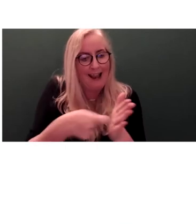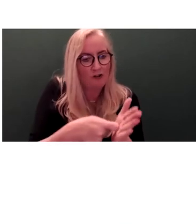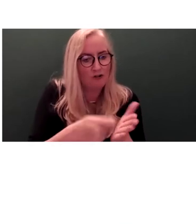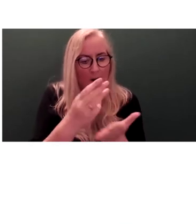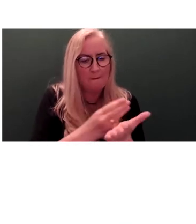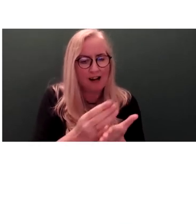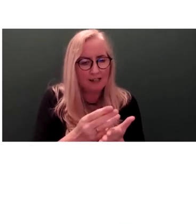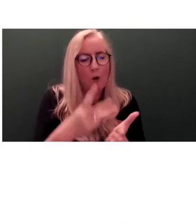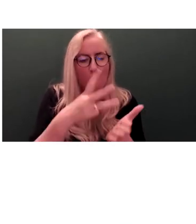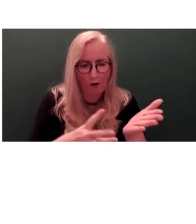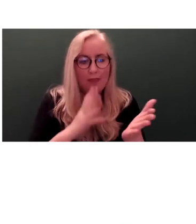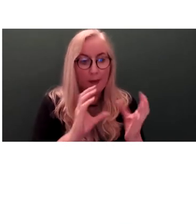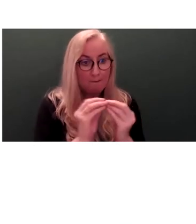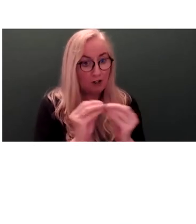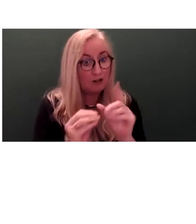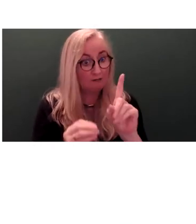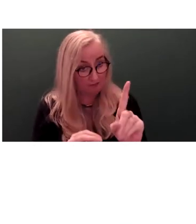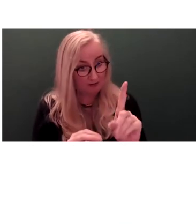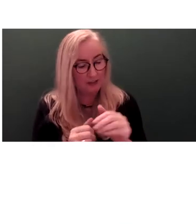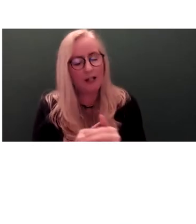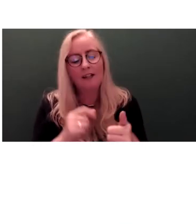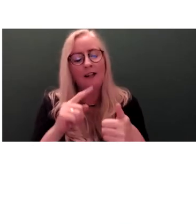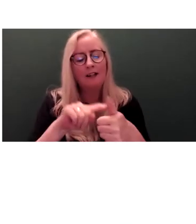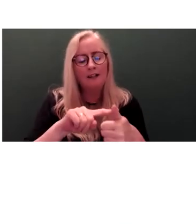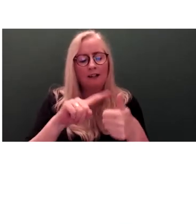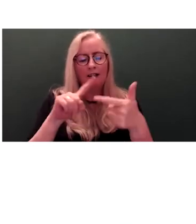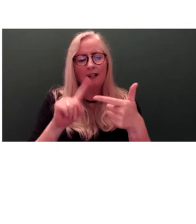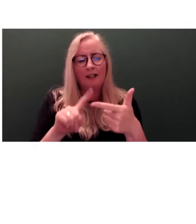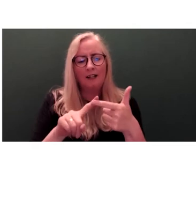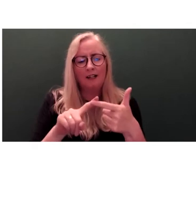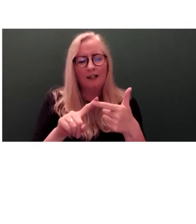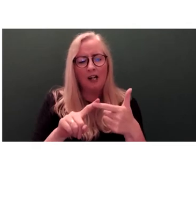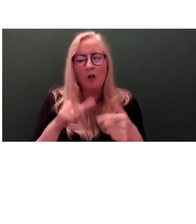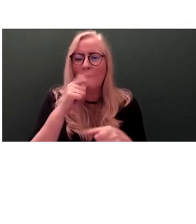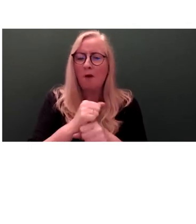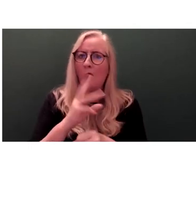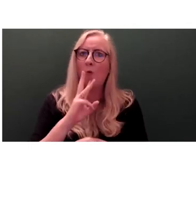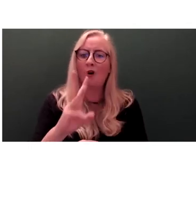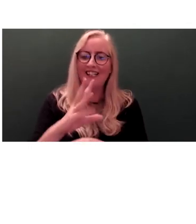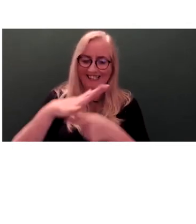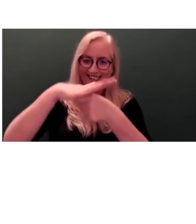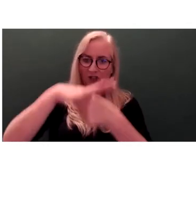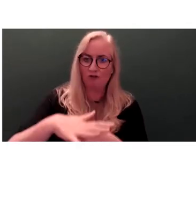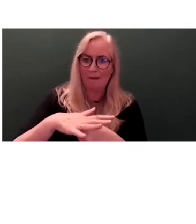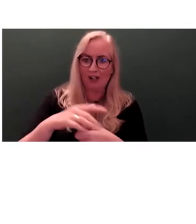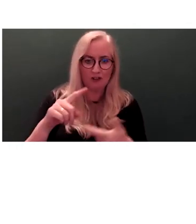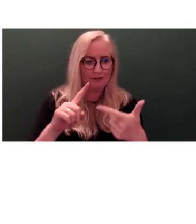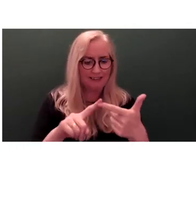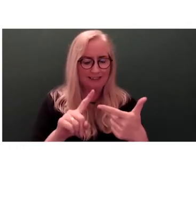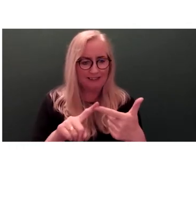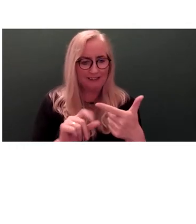that I think is worth mentioning. The second point, I want to mention the word discrimination. Okay, and I'm not sure if it has come